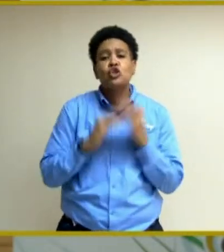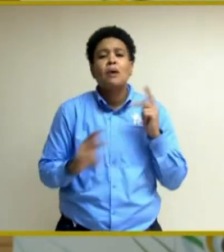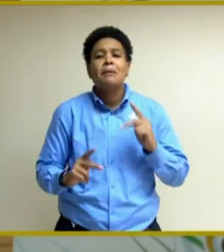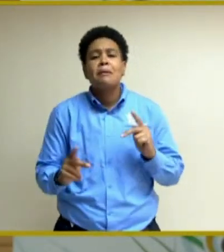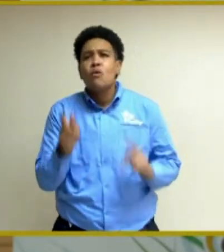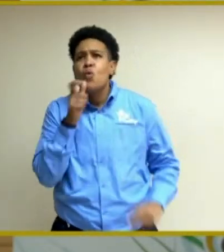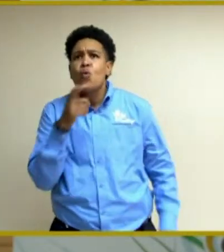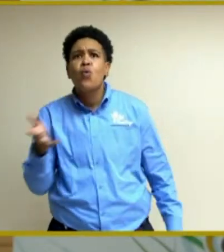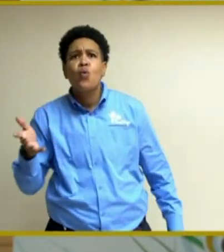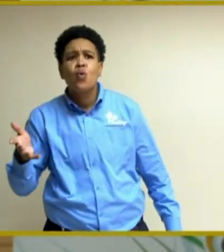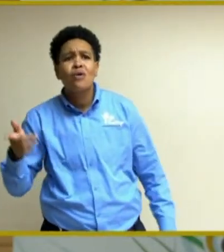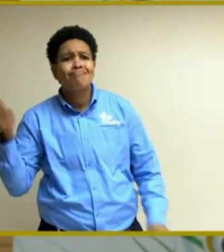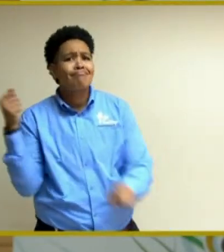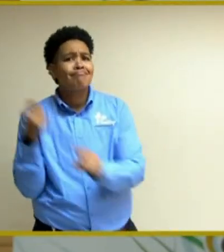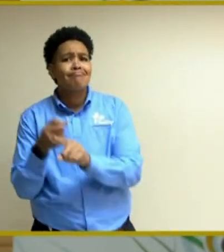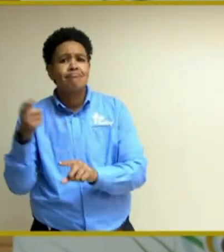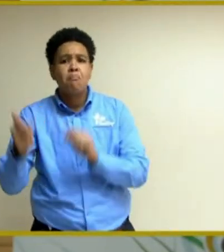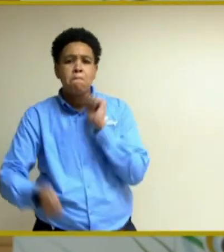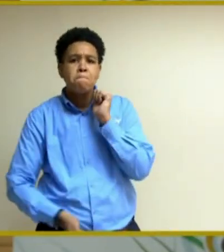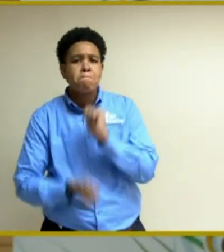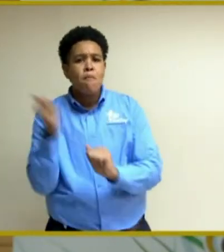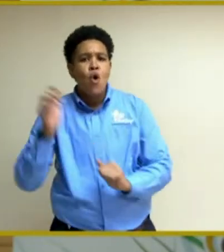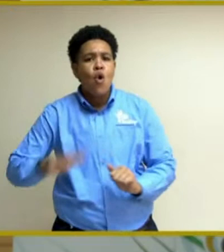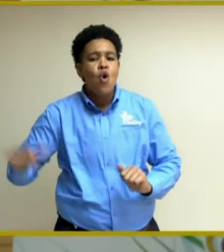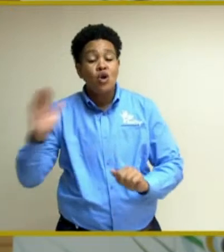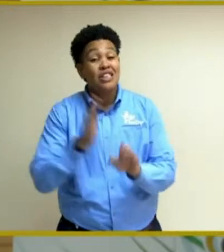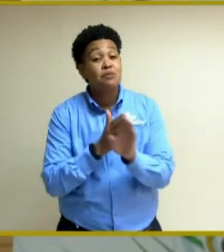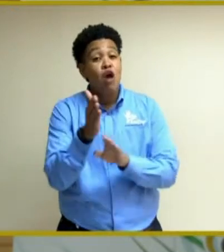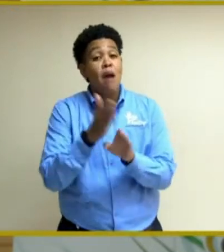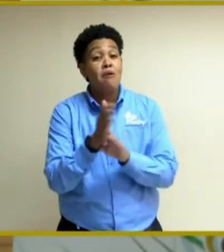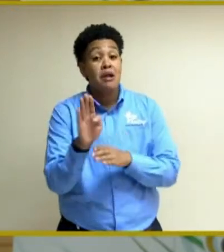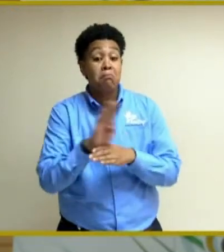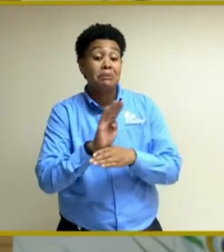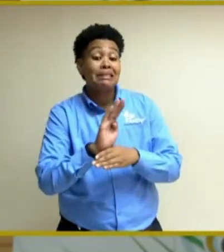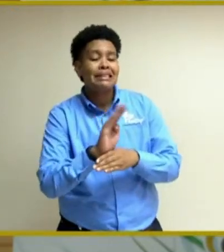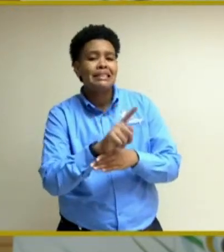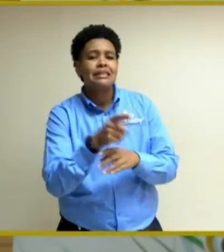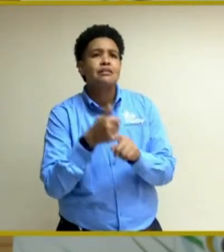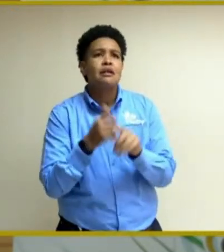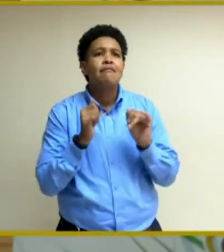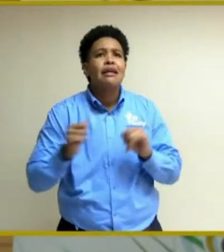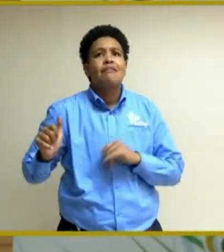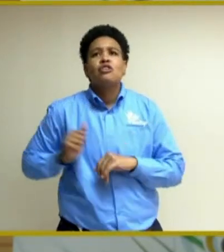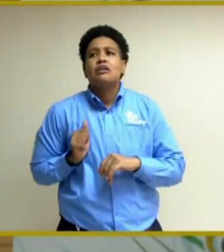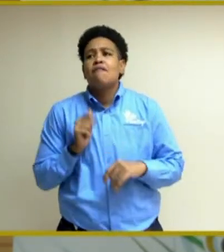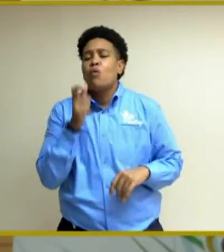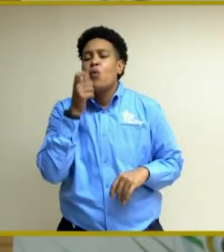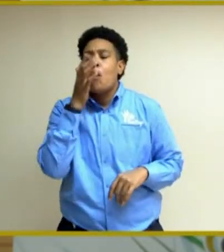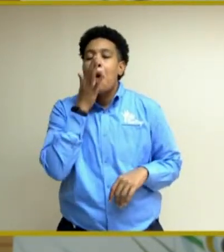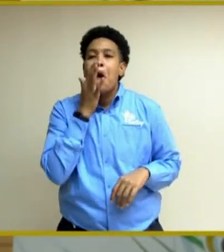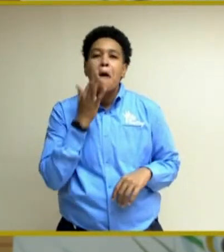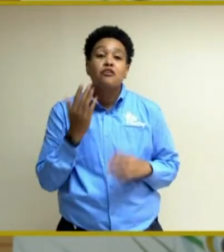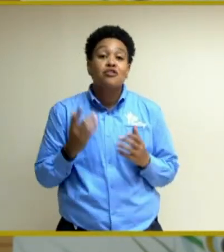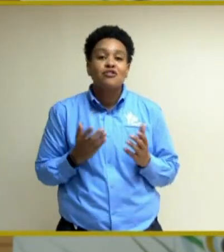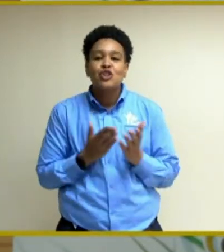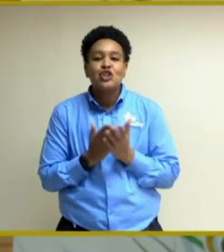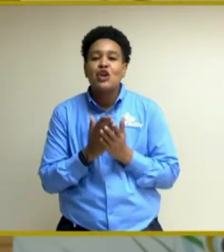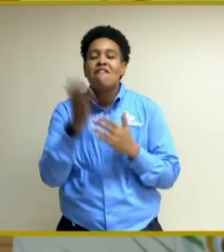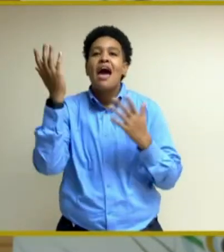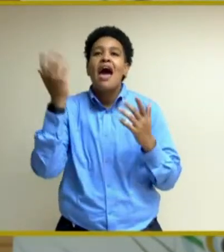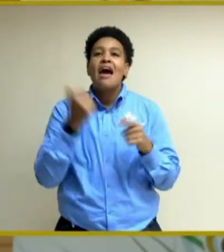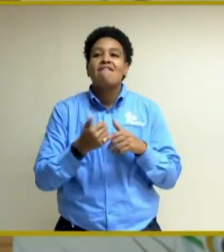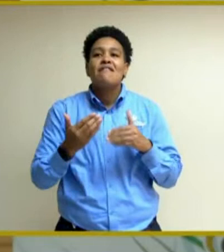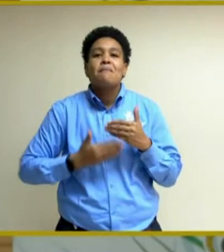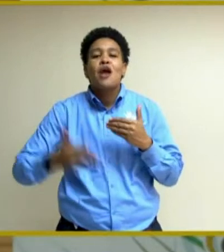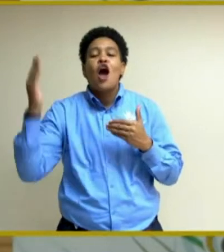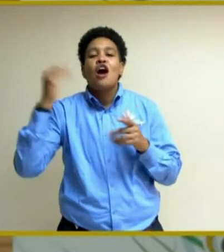persons who it affects most, primarily business, individuals who, you know, survive